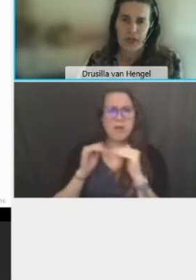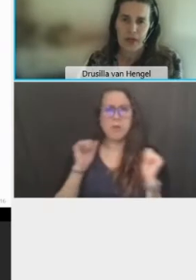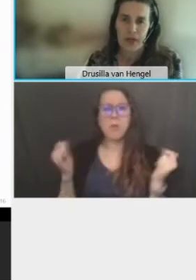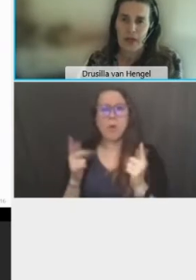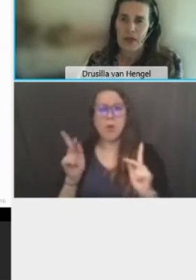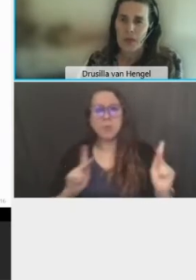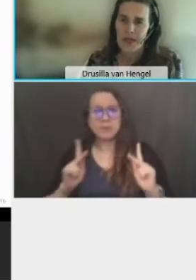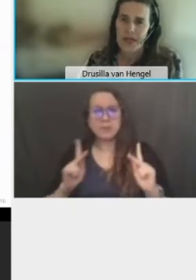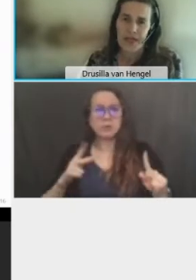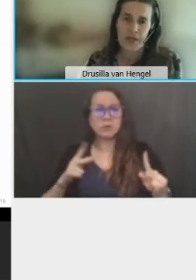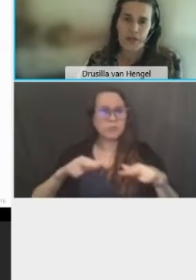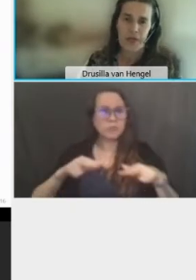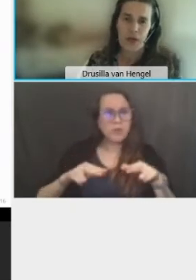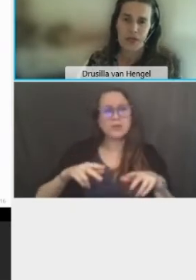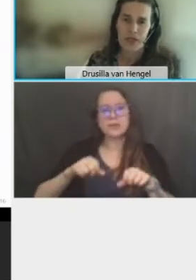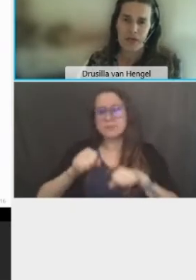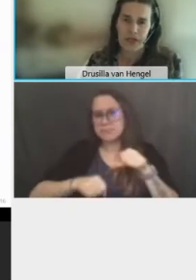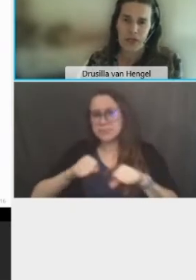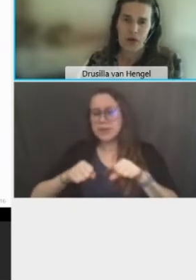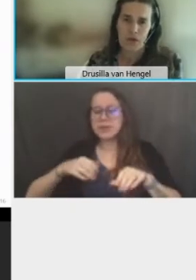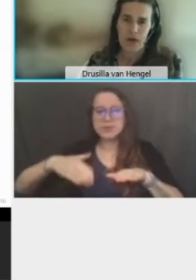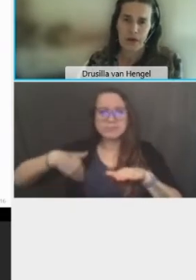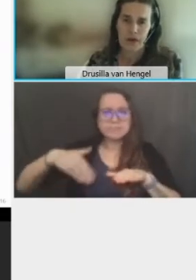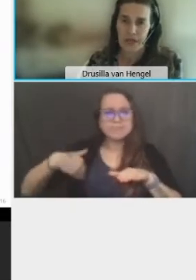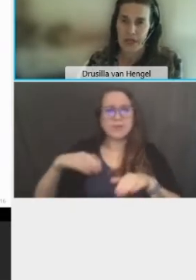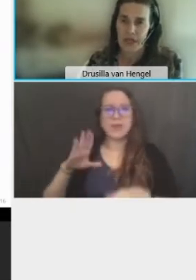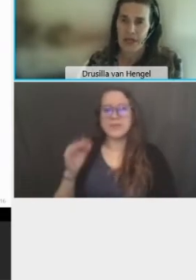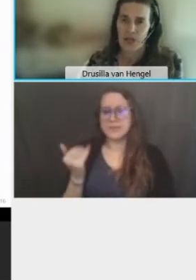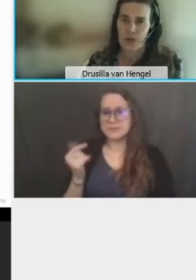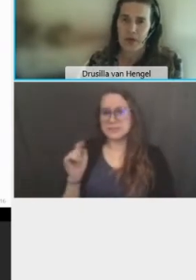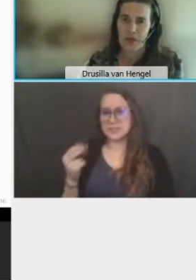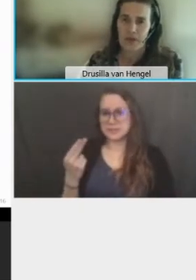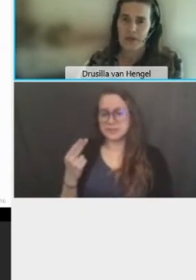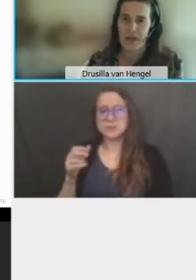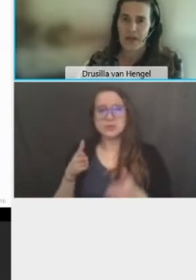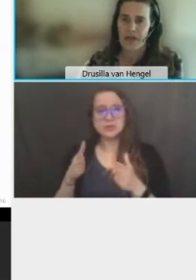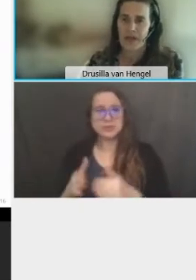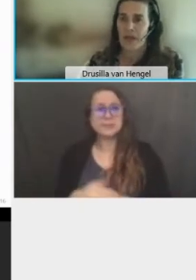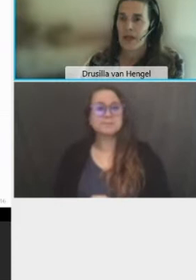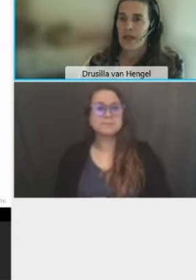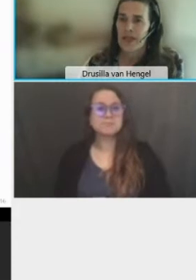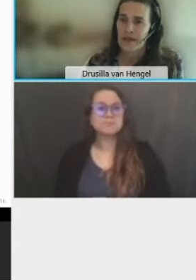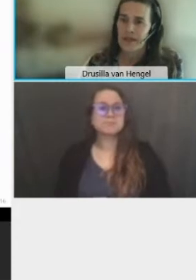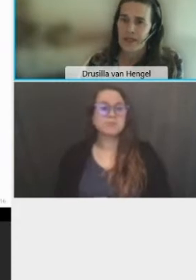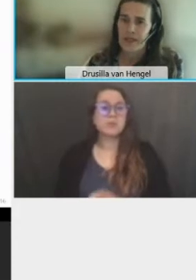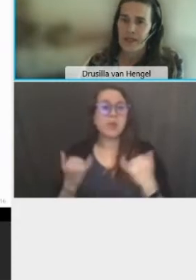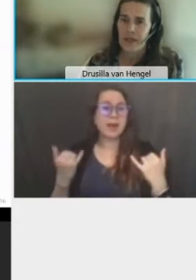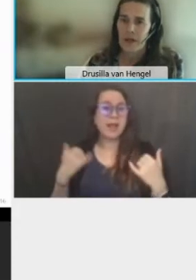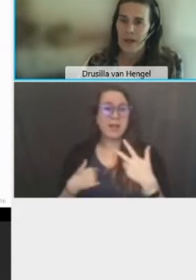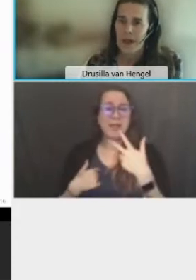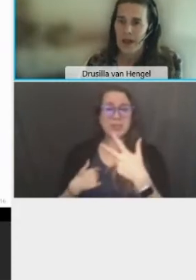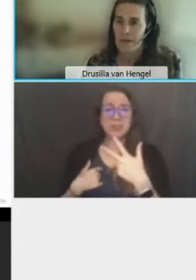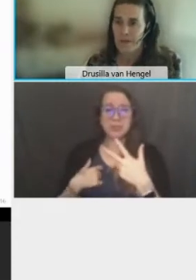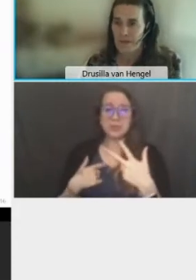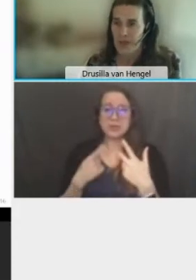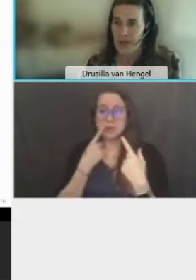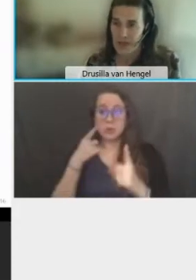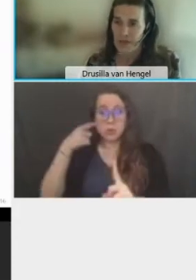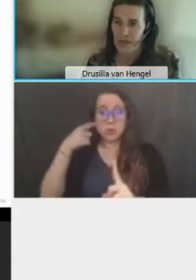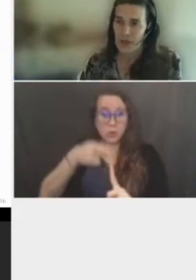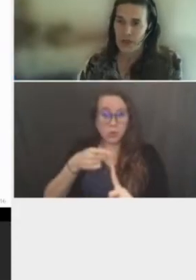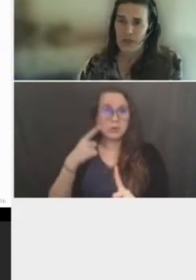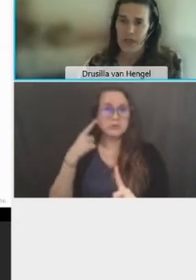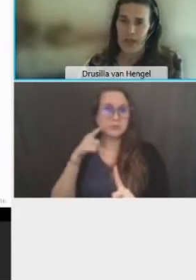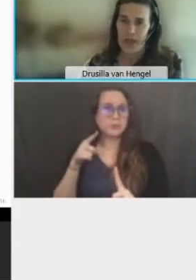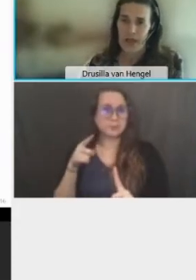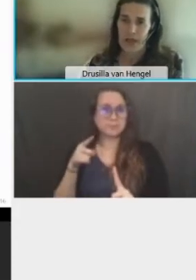15th Street. The project has 3 goals that relate to overall city and National Park Service policies: safety, ease